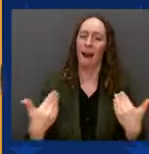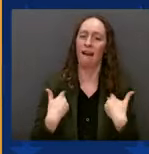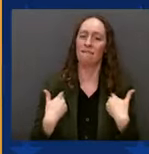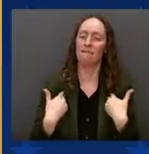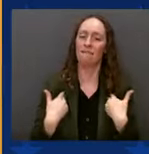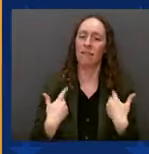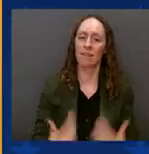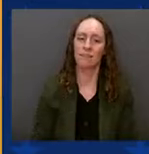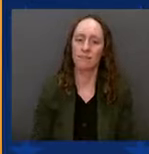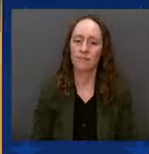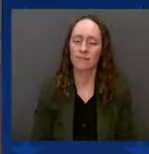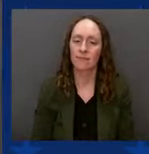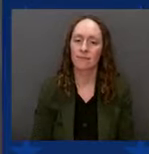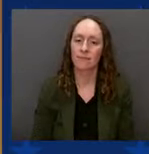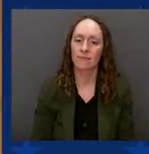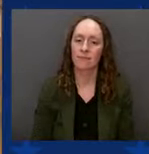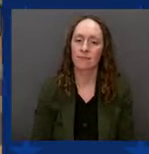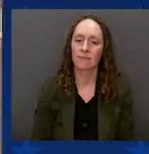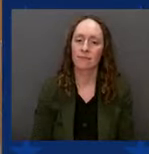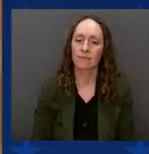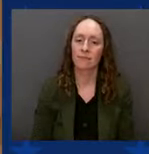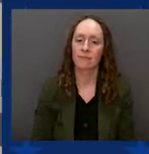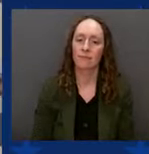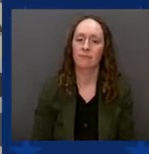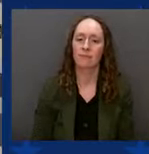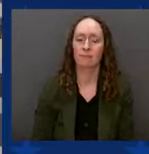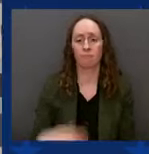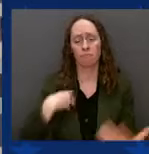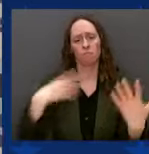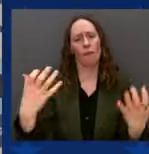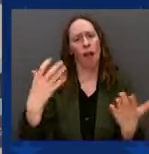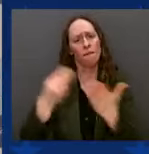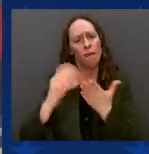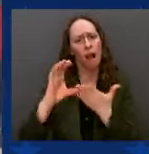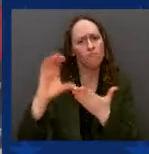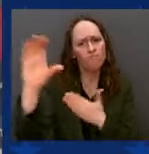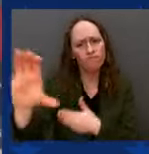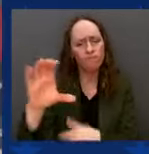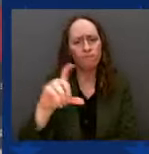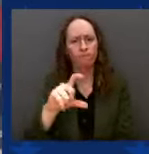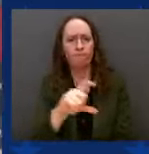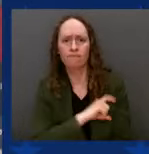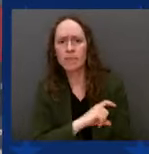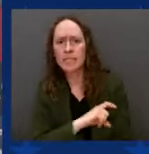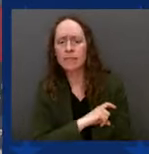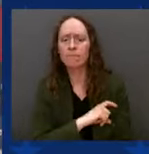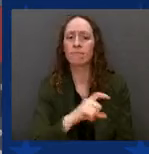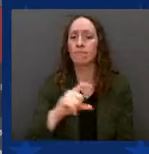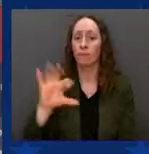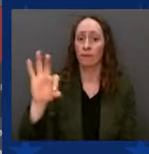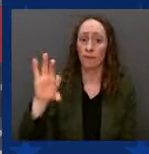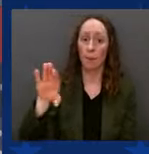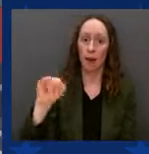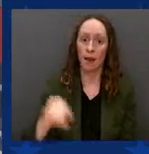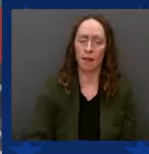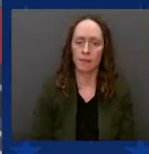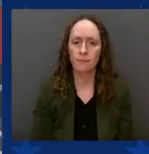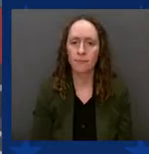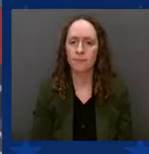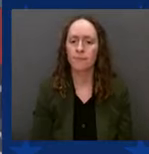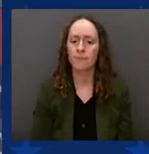good one. I like that one. Well, guess what? And they refuse to provide funding that's going to keep communities safe and